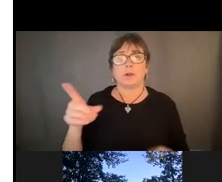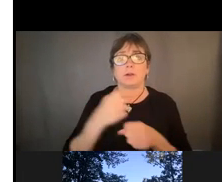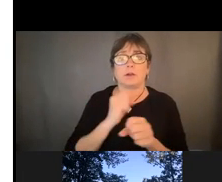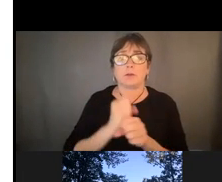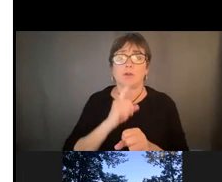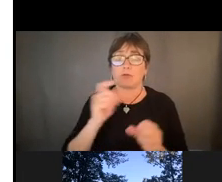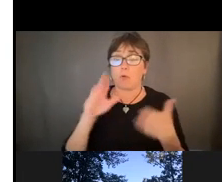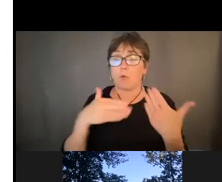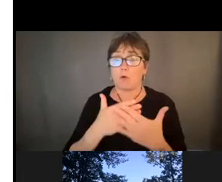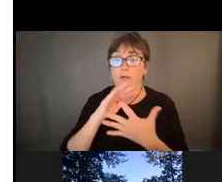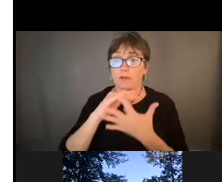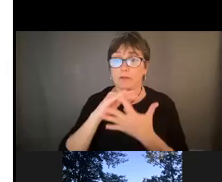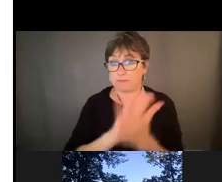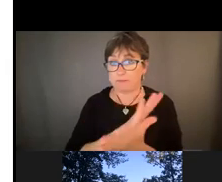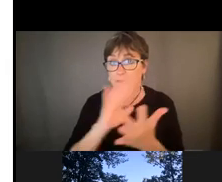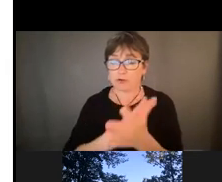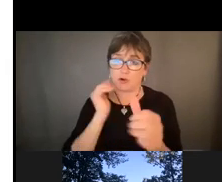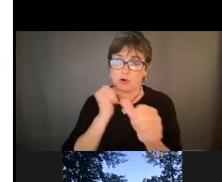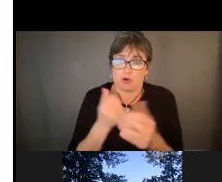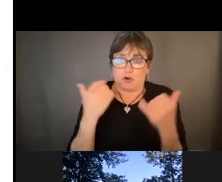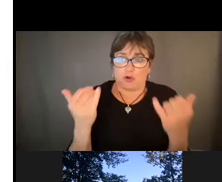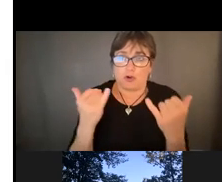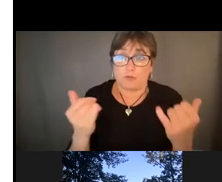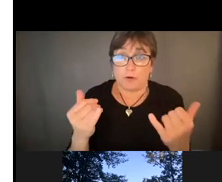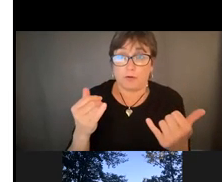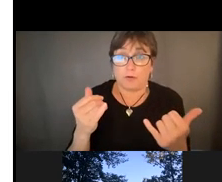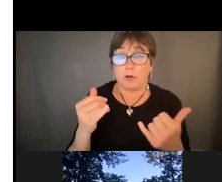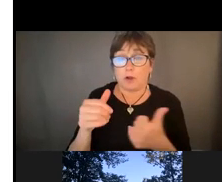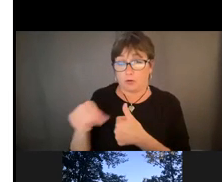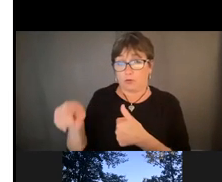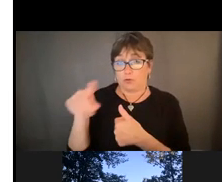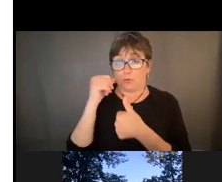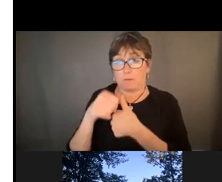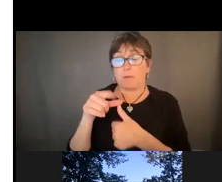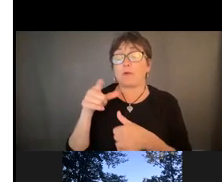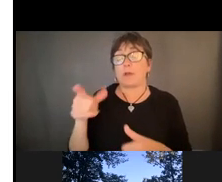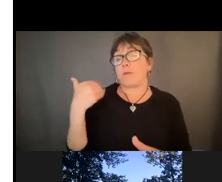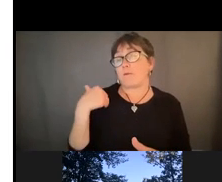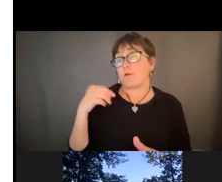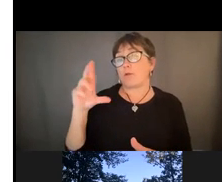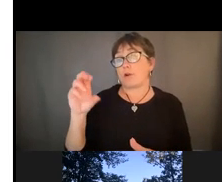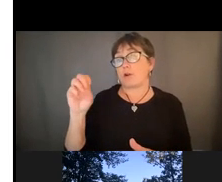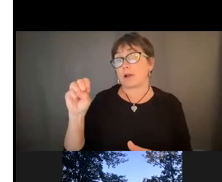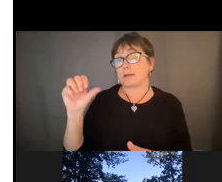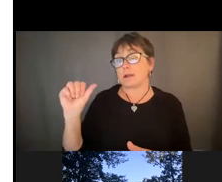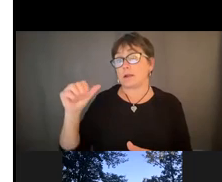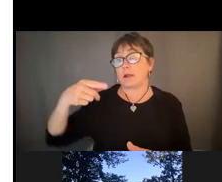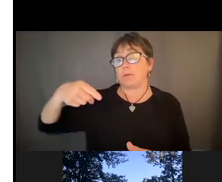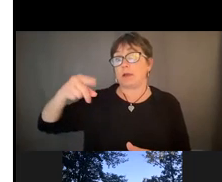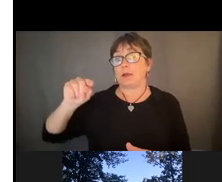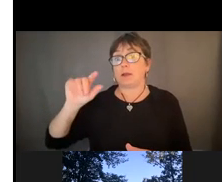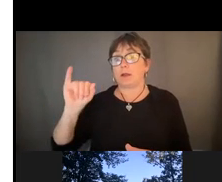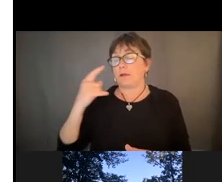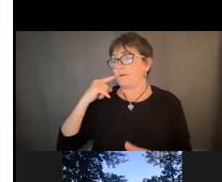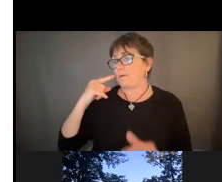date. As you may remember, they have been an RSA PTI previously for the past 6 years. So they are